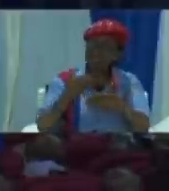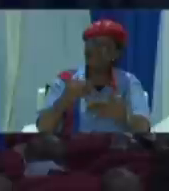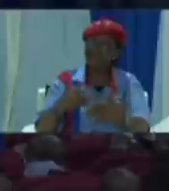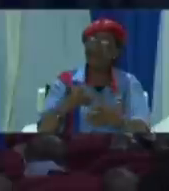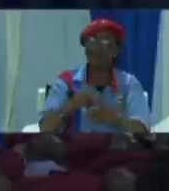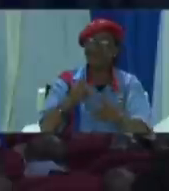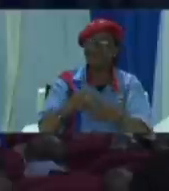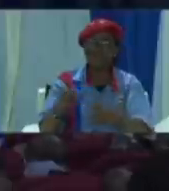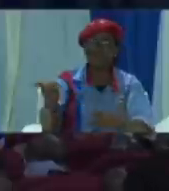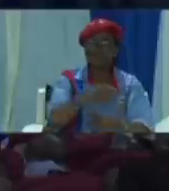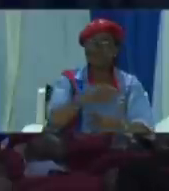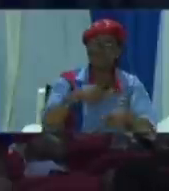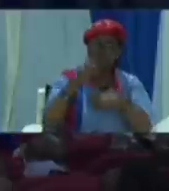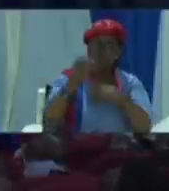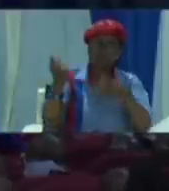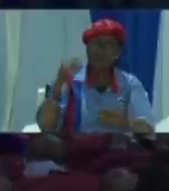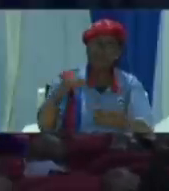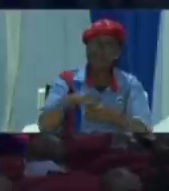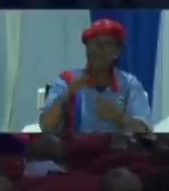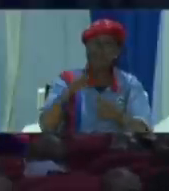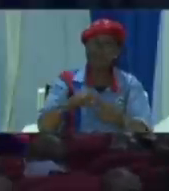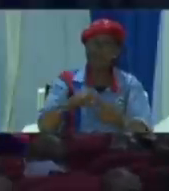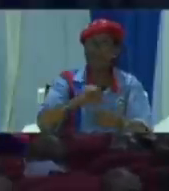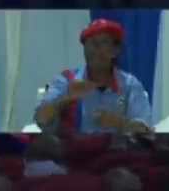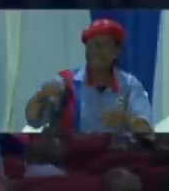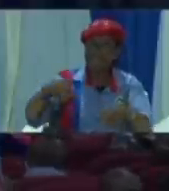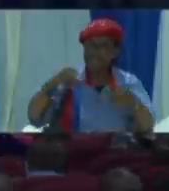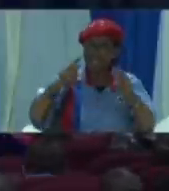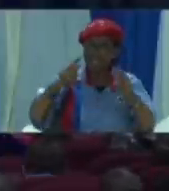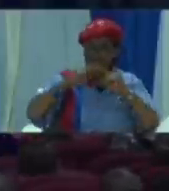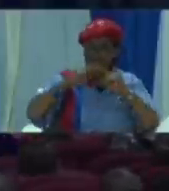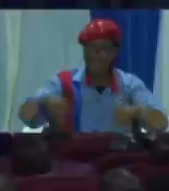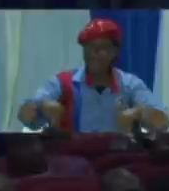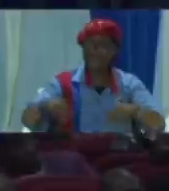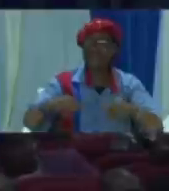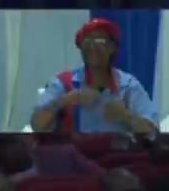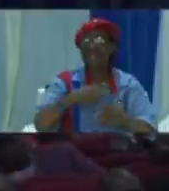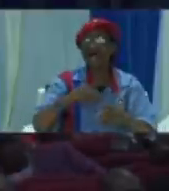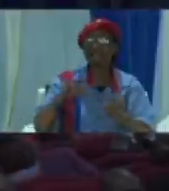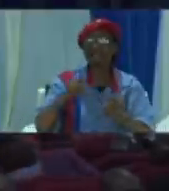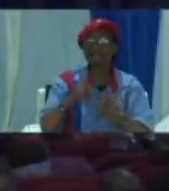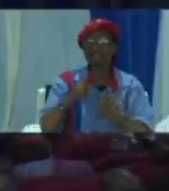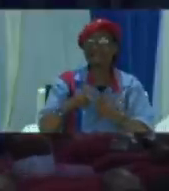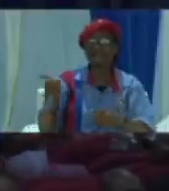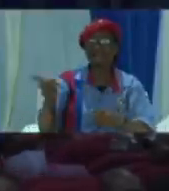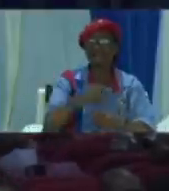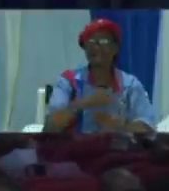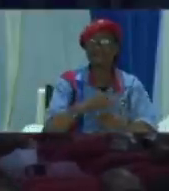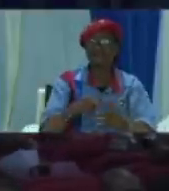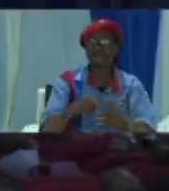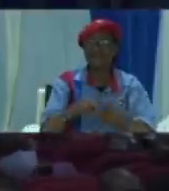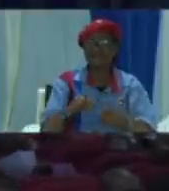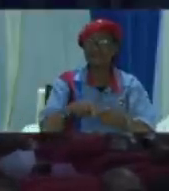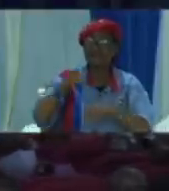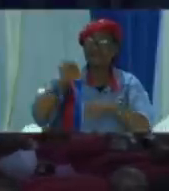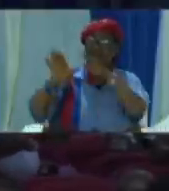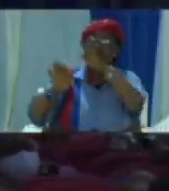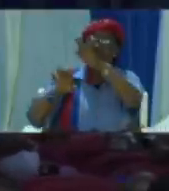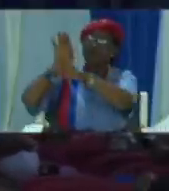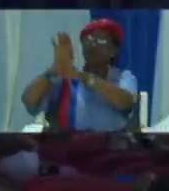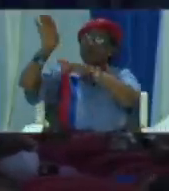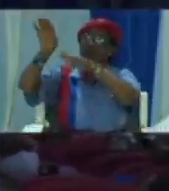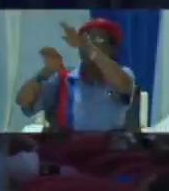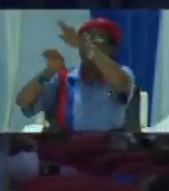a valley. And then you begin to climb again.